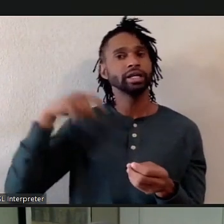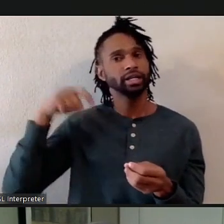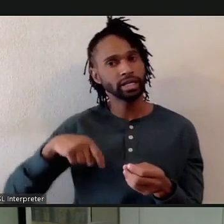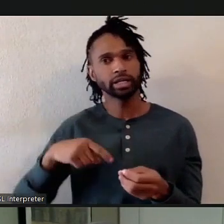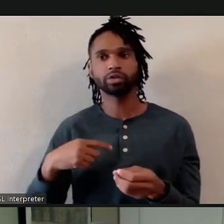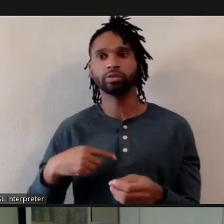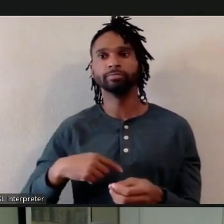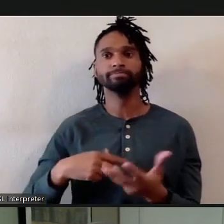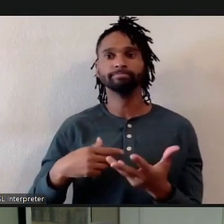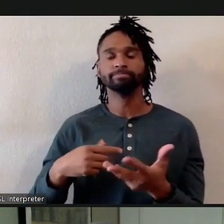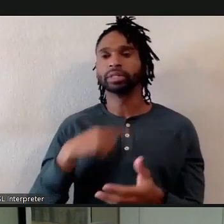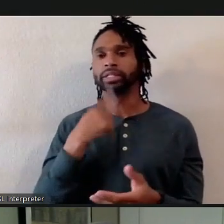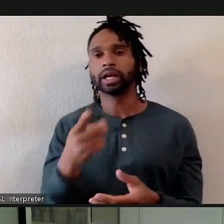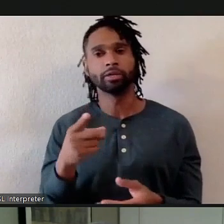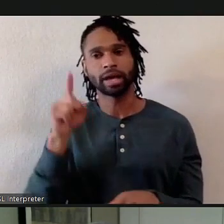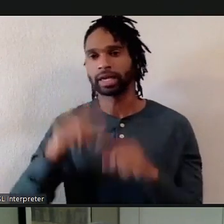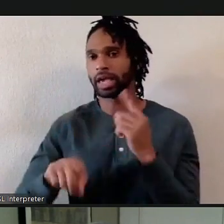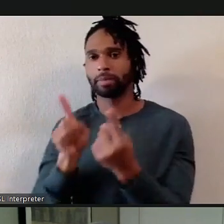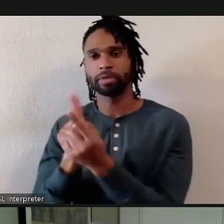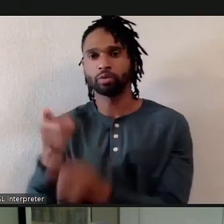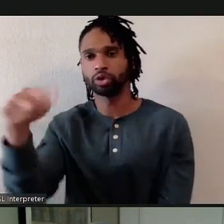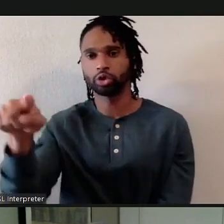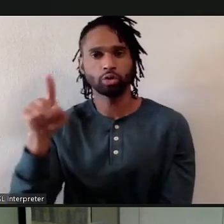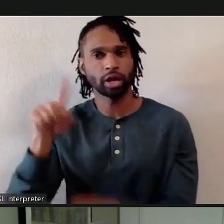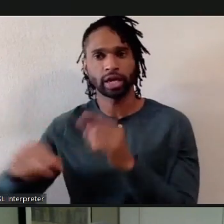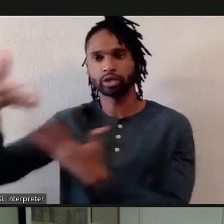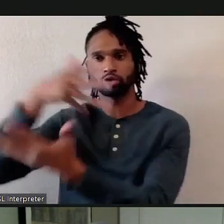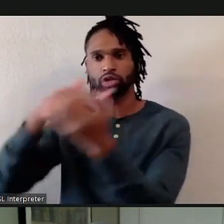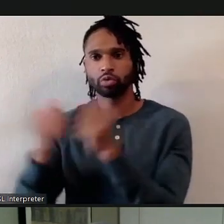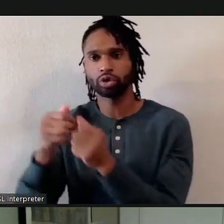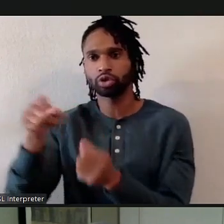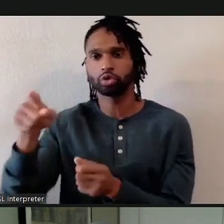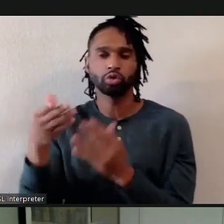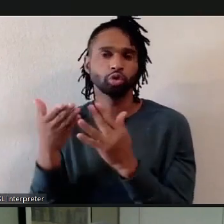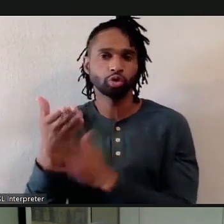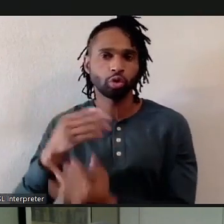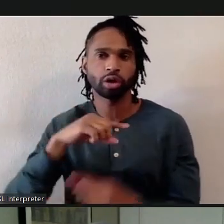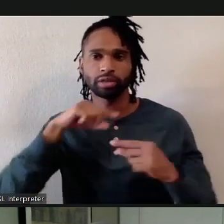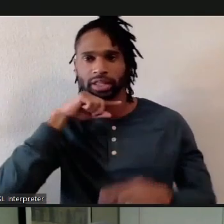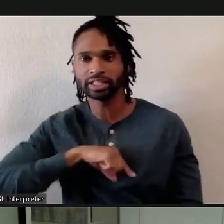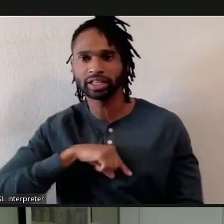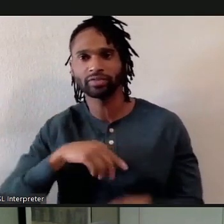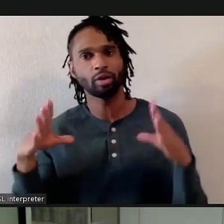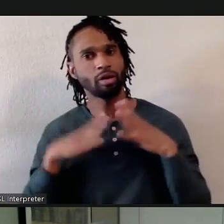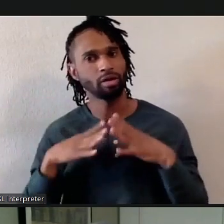look, I can't meet with you, I can't be with you over the Thanksgiving holidays this year.